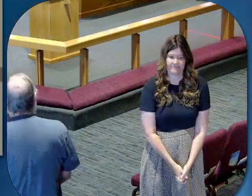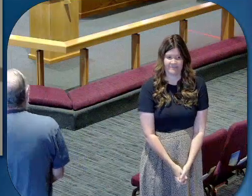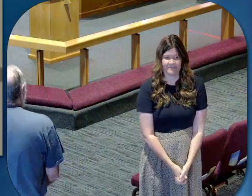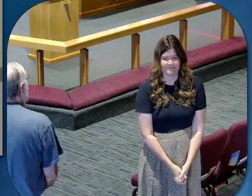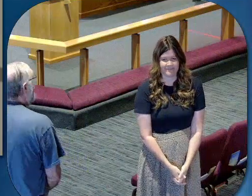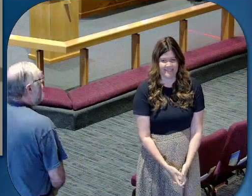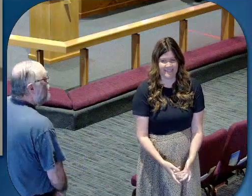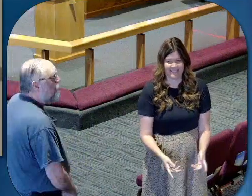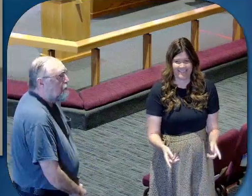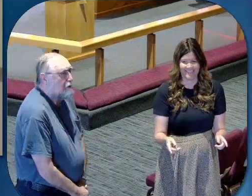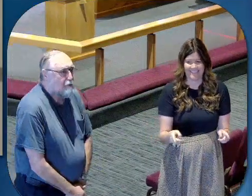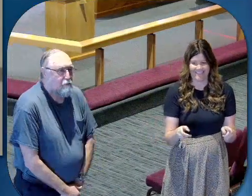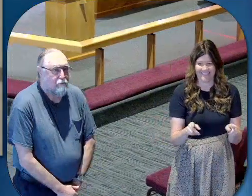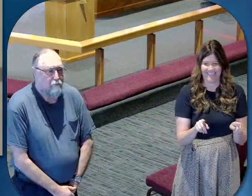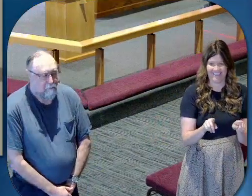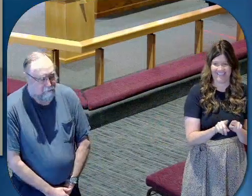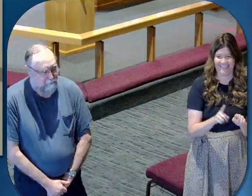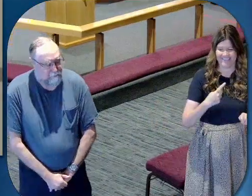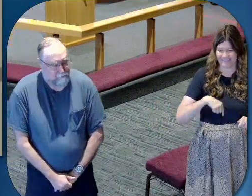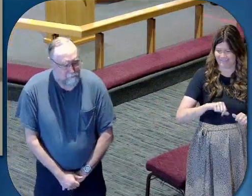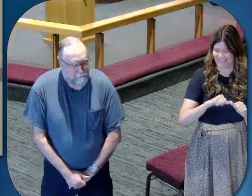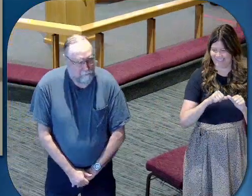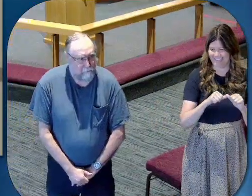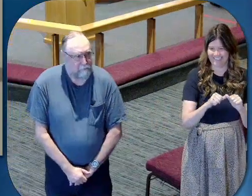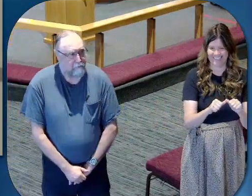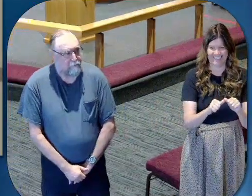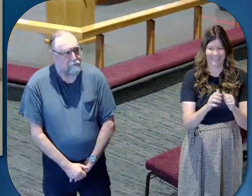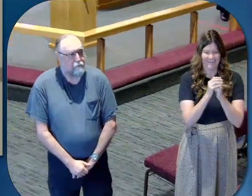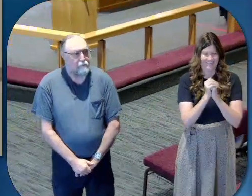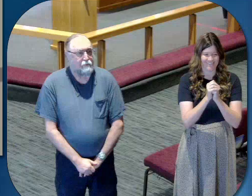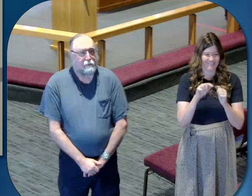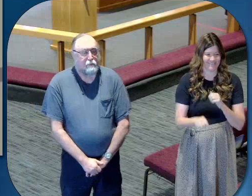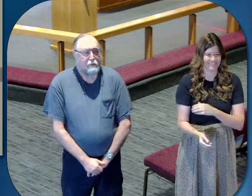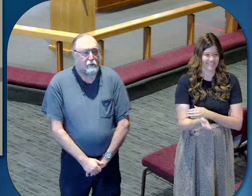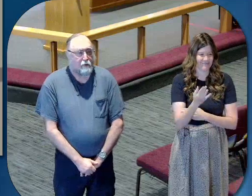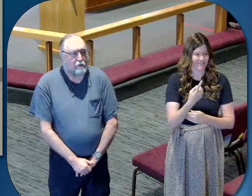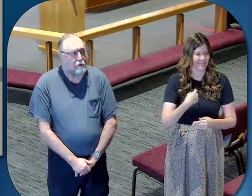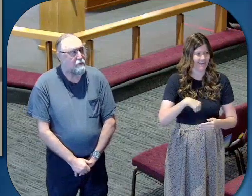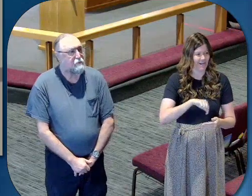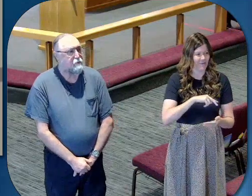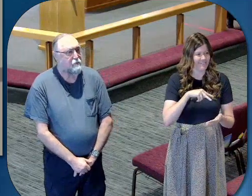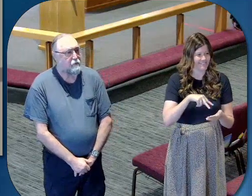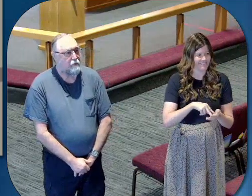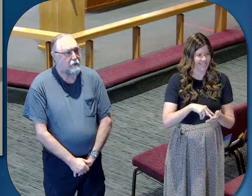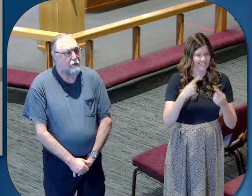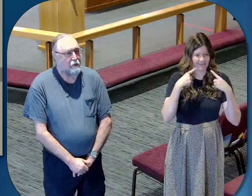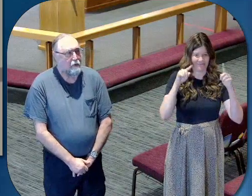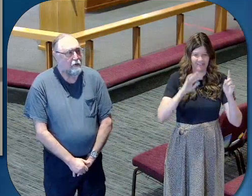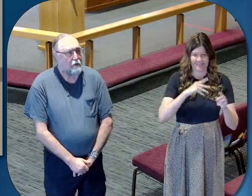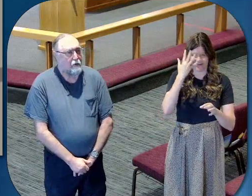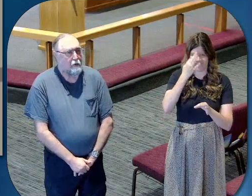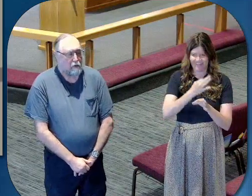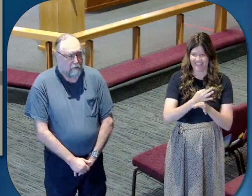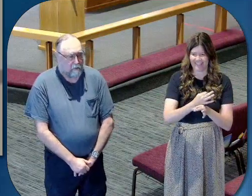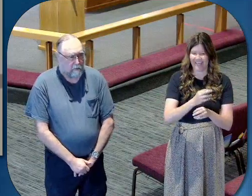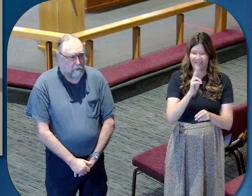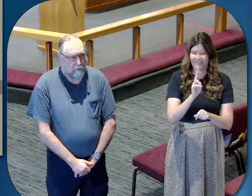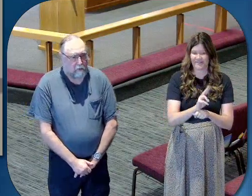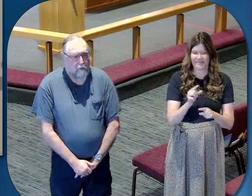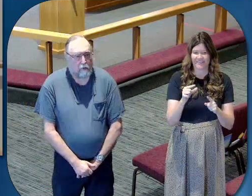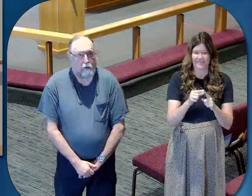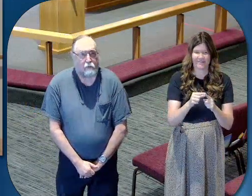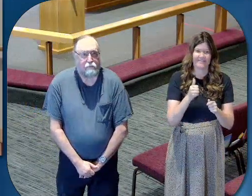As we continue in our worship this morning, let's rise and confess our common Christian faith using the words